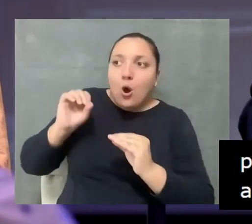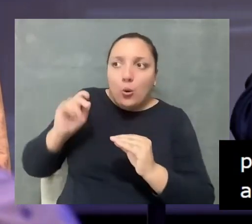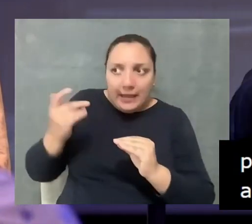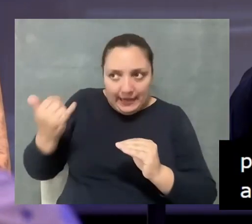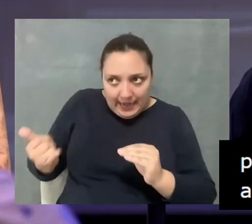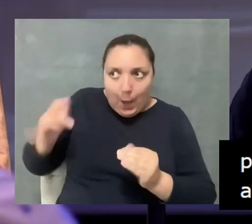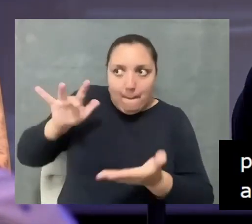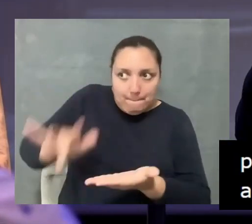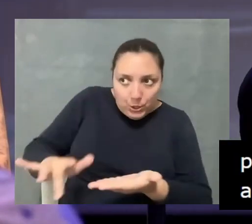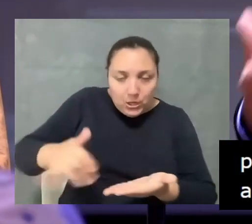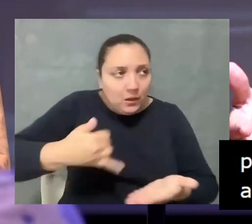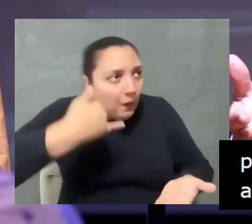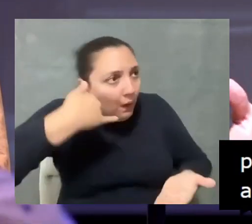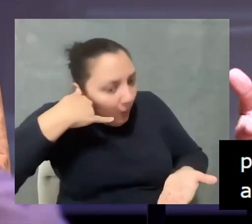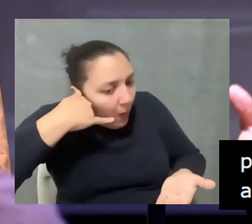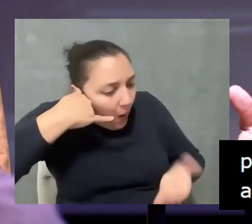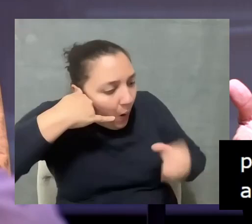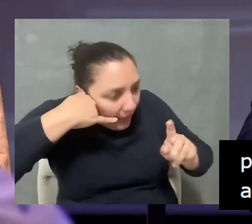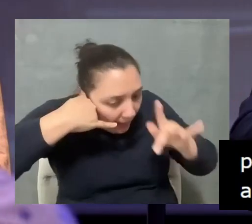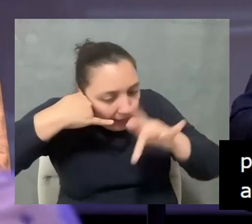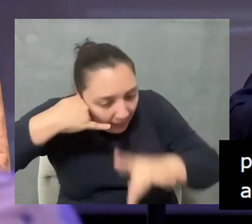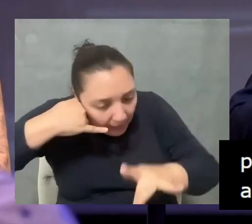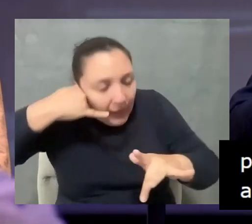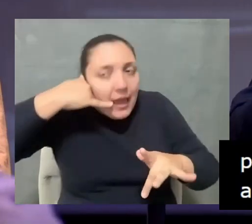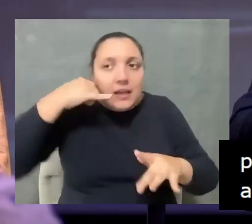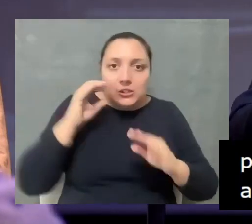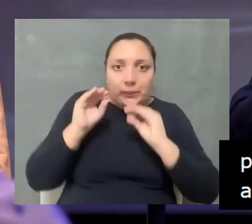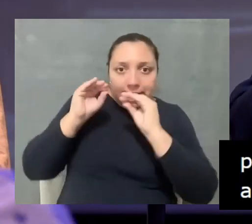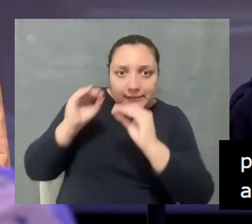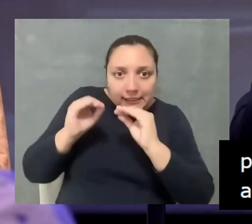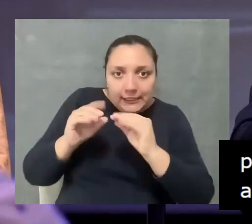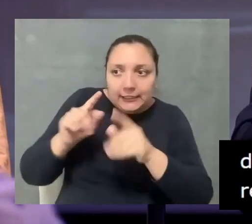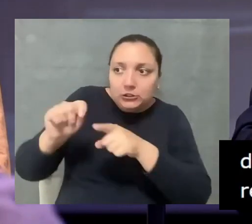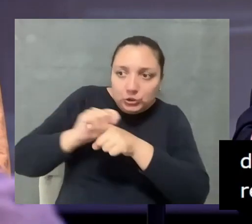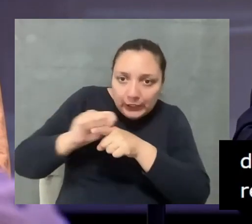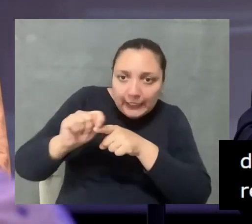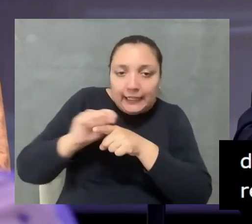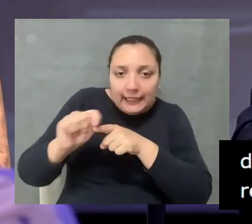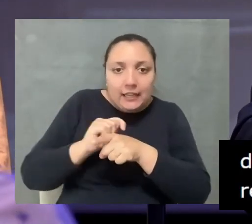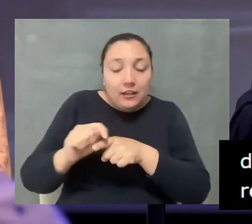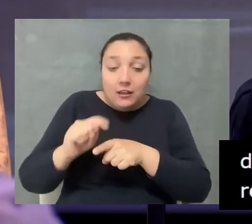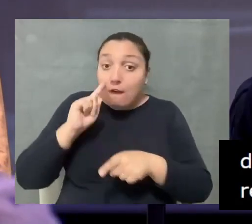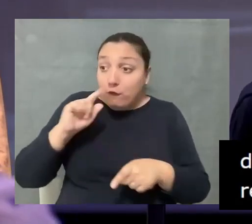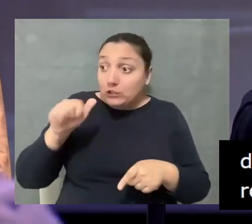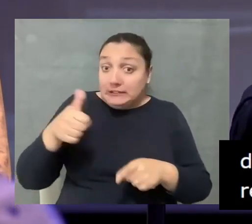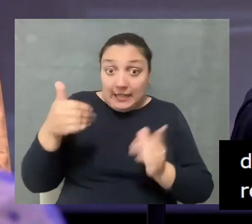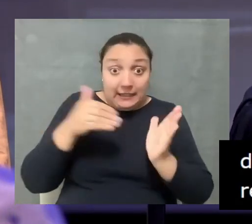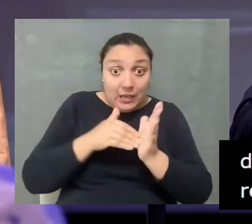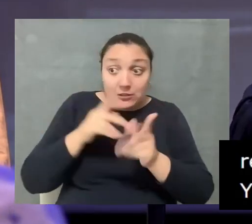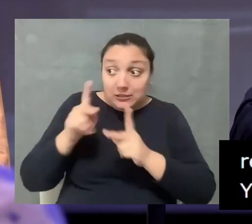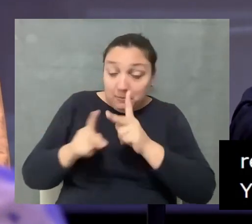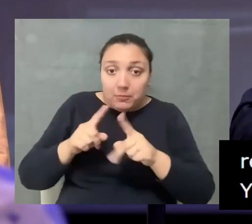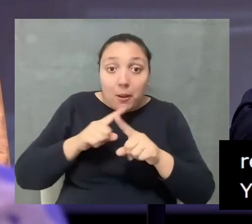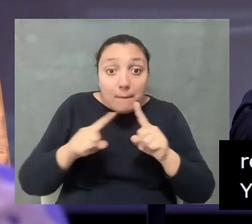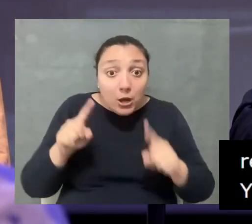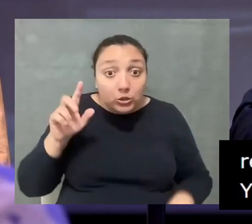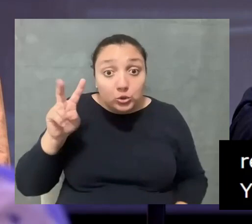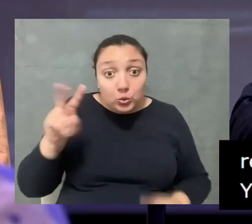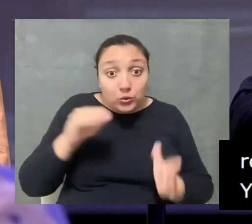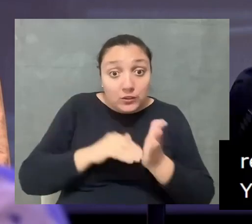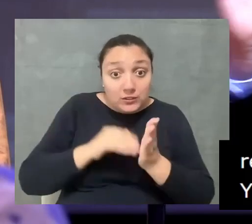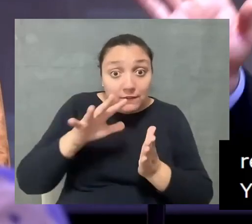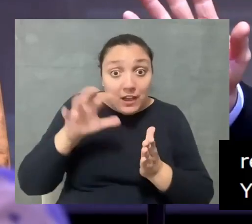on. And then we offered people training. We were able to work with all 10,000 people, but only 2,500 of them took the